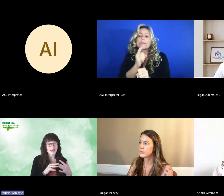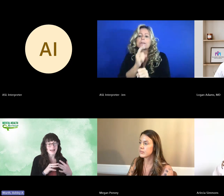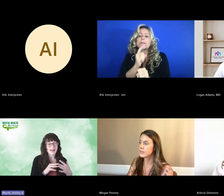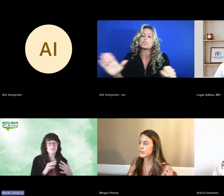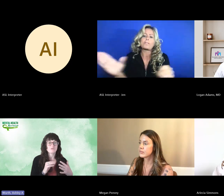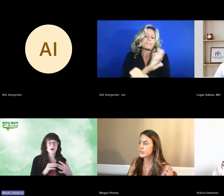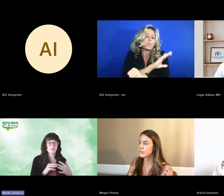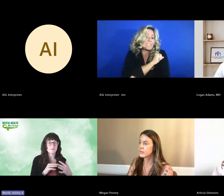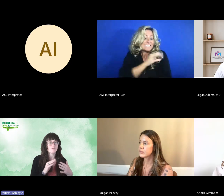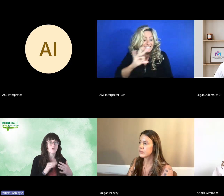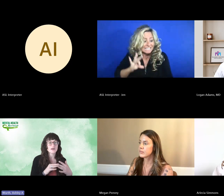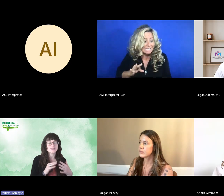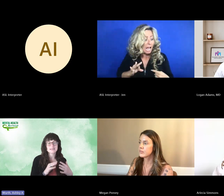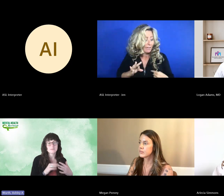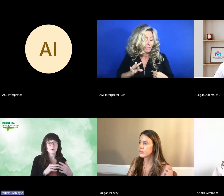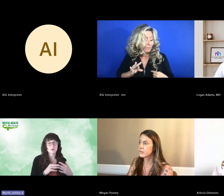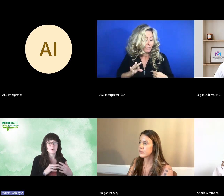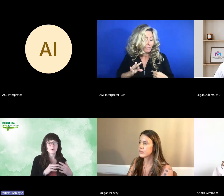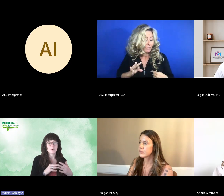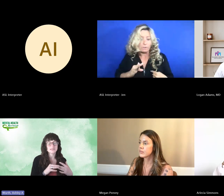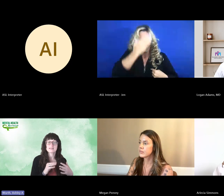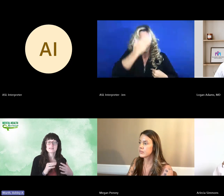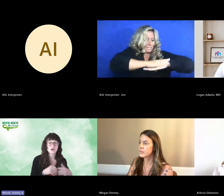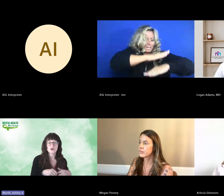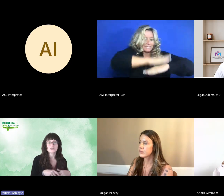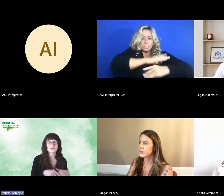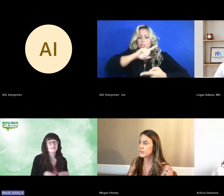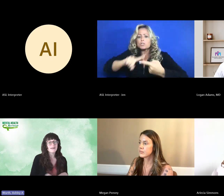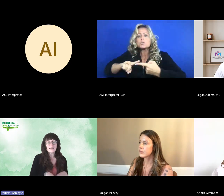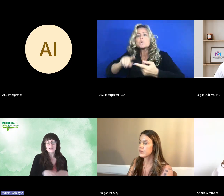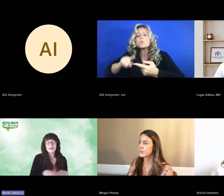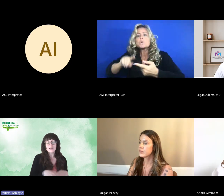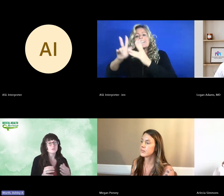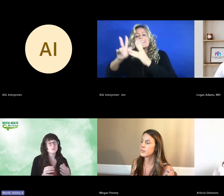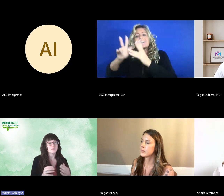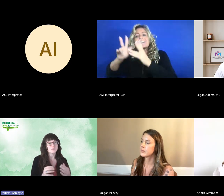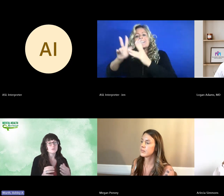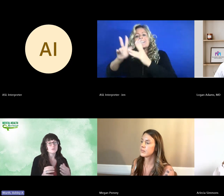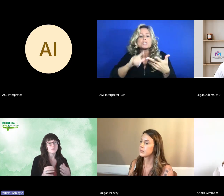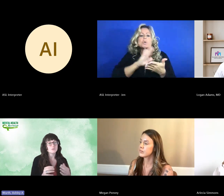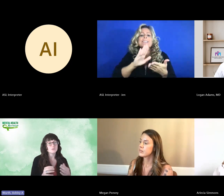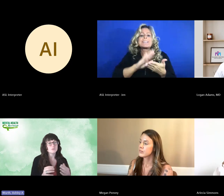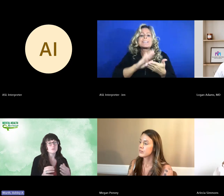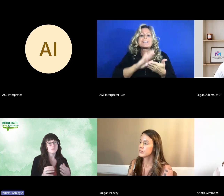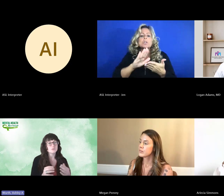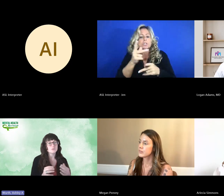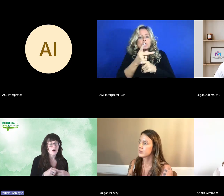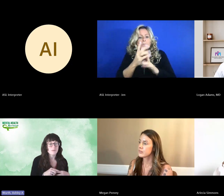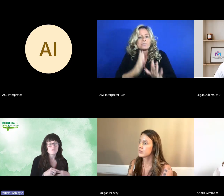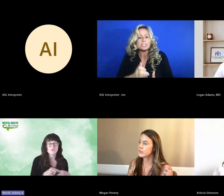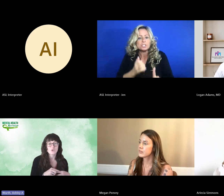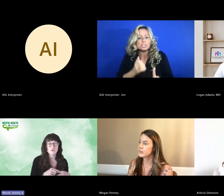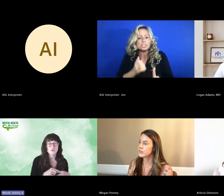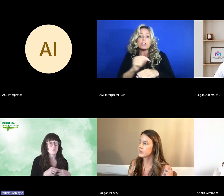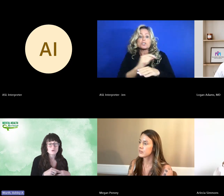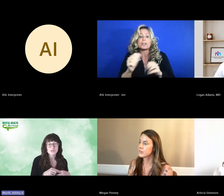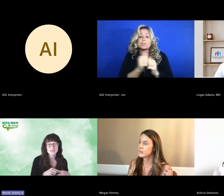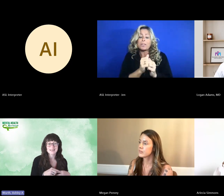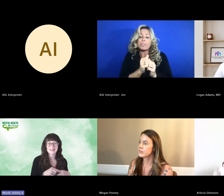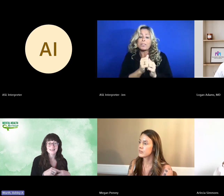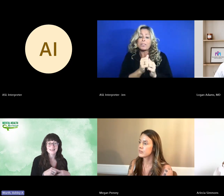entire staff, from the front desk person to the janitor to clinical supervision, are trained in